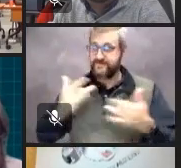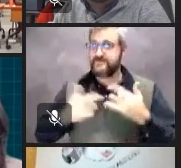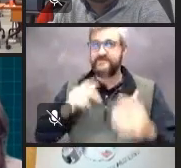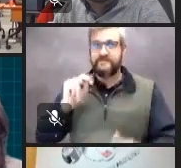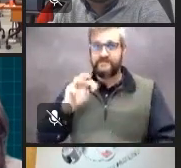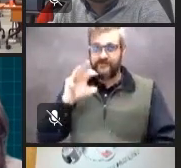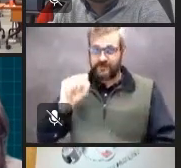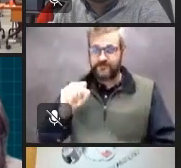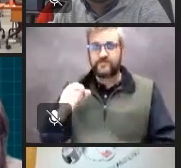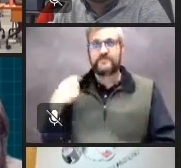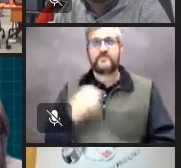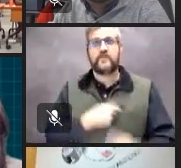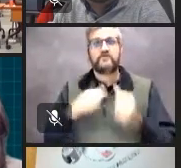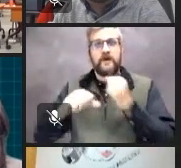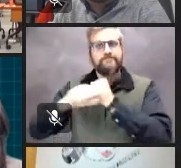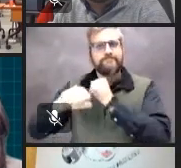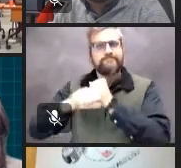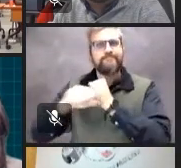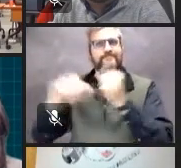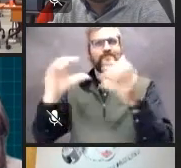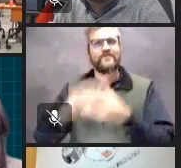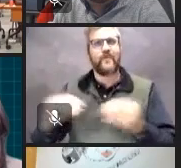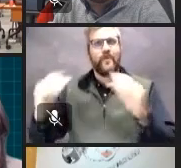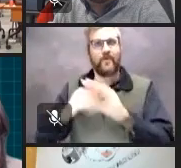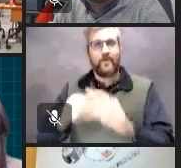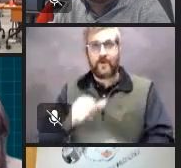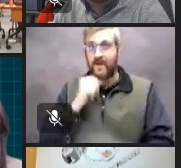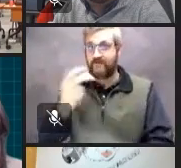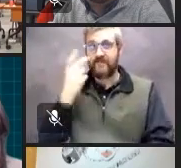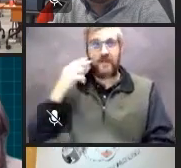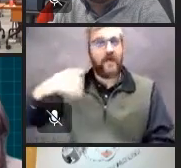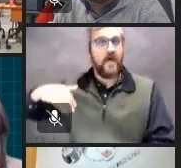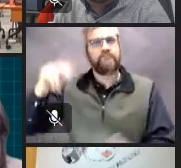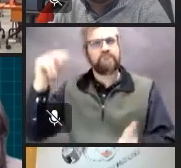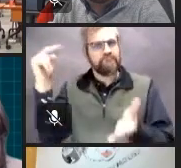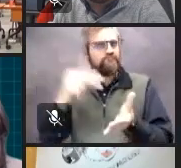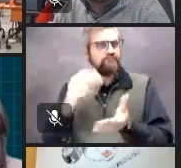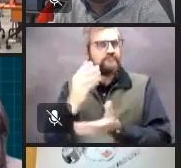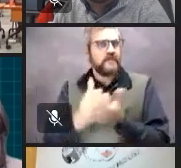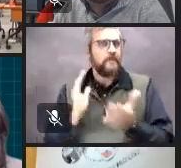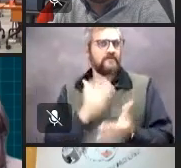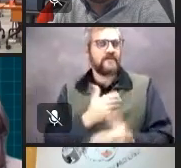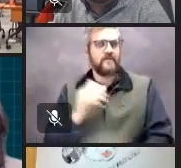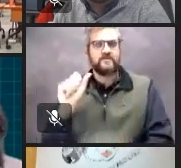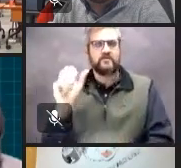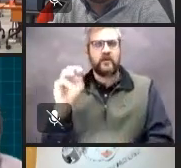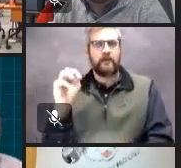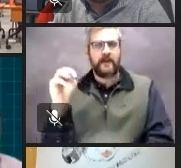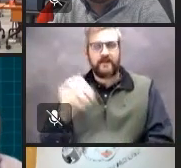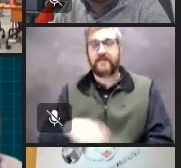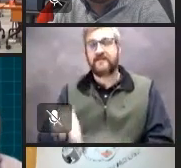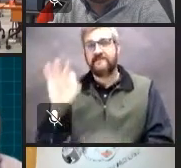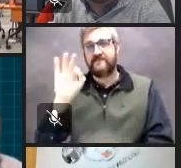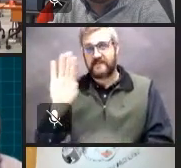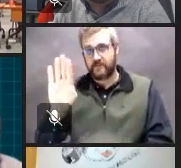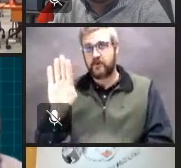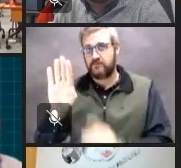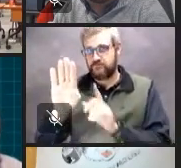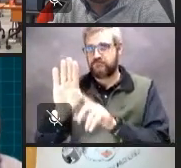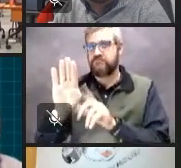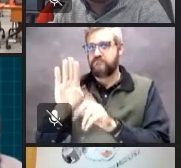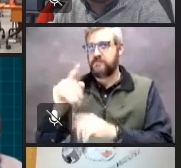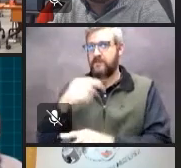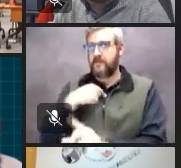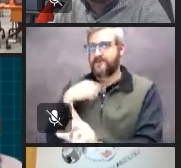some stories about that. If you haven't seen them, check out some of our social media feeds. Go to the Facebook one is where I